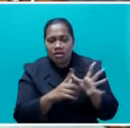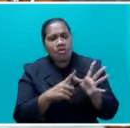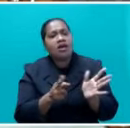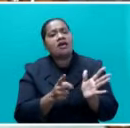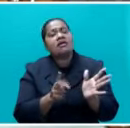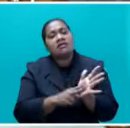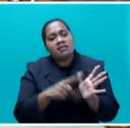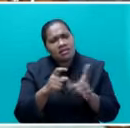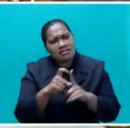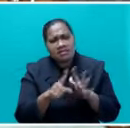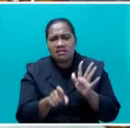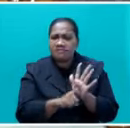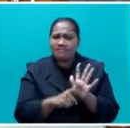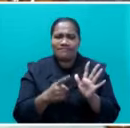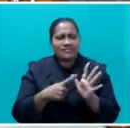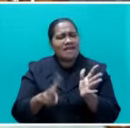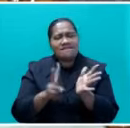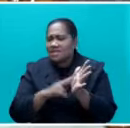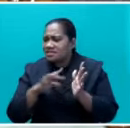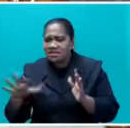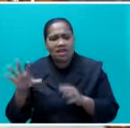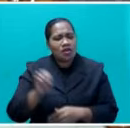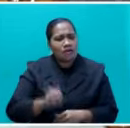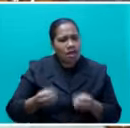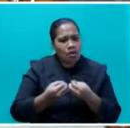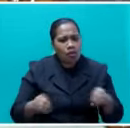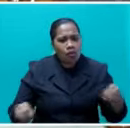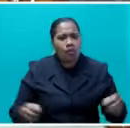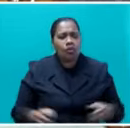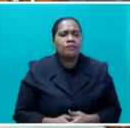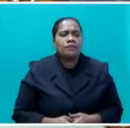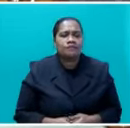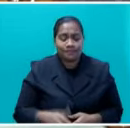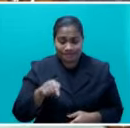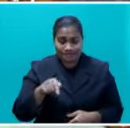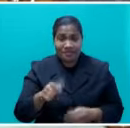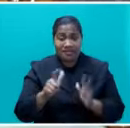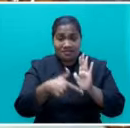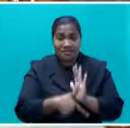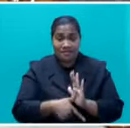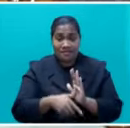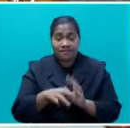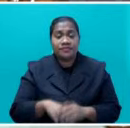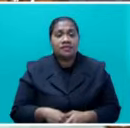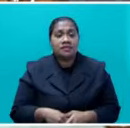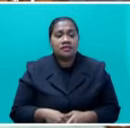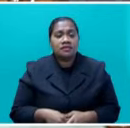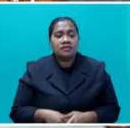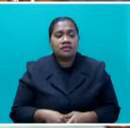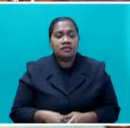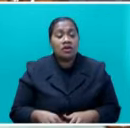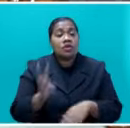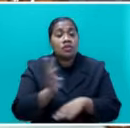Roadshow. Mr. Speaker, sir, I'd like to point out at the time of the recent COVID-19 outbreak, Wireless, through his digital television platform,